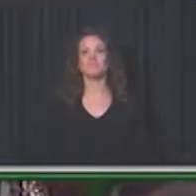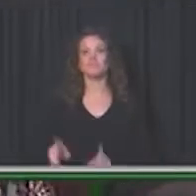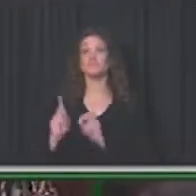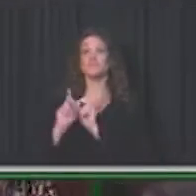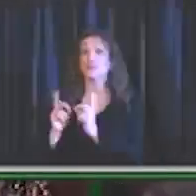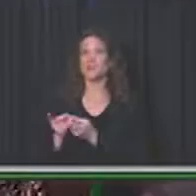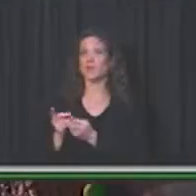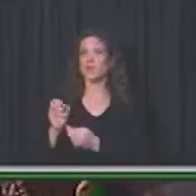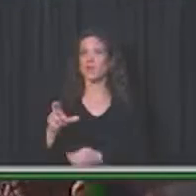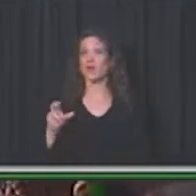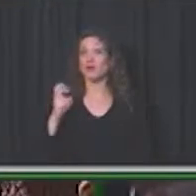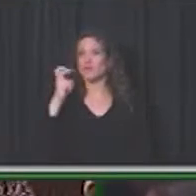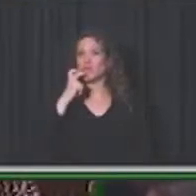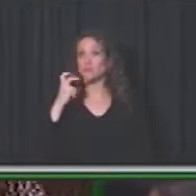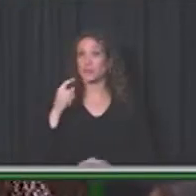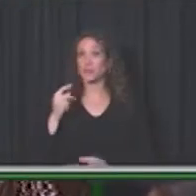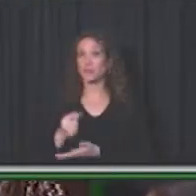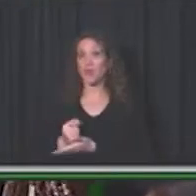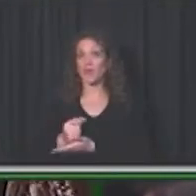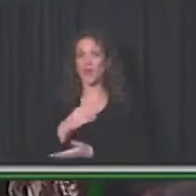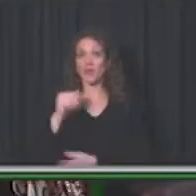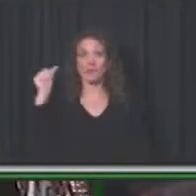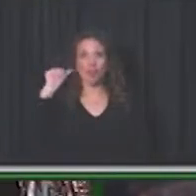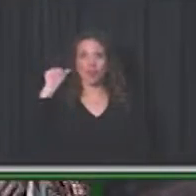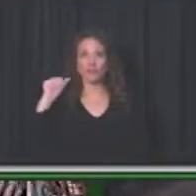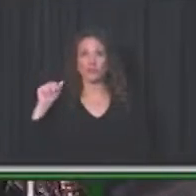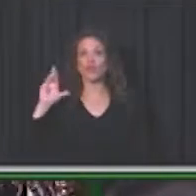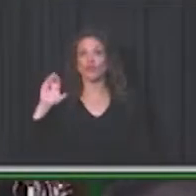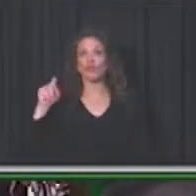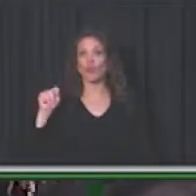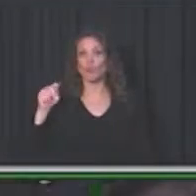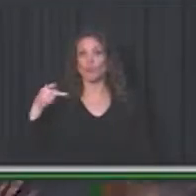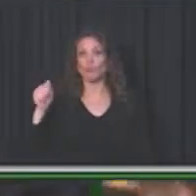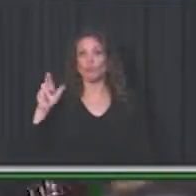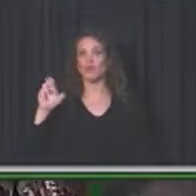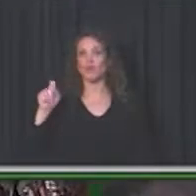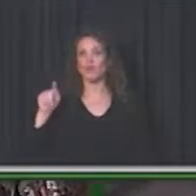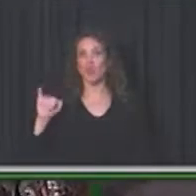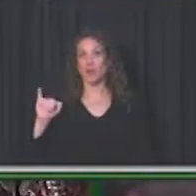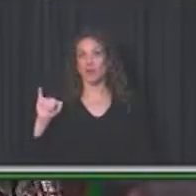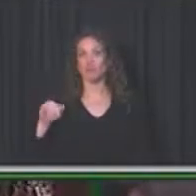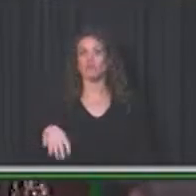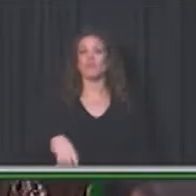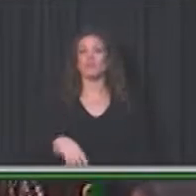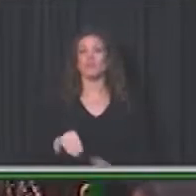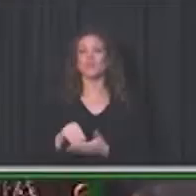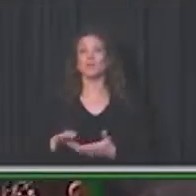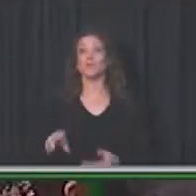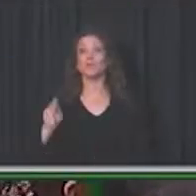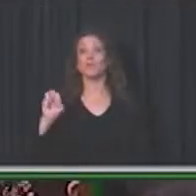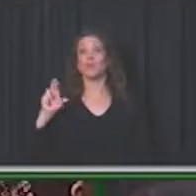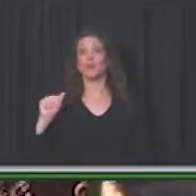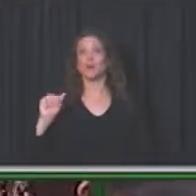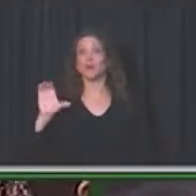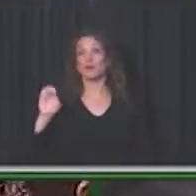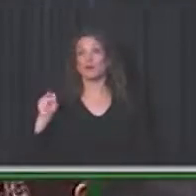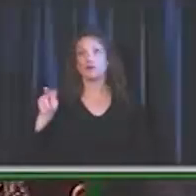Department of Speech Pathology and Audiology, Robert Peretti, Chair. Ismara Contrato.